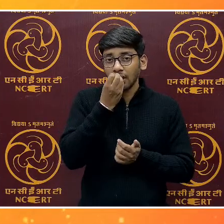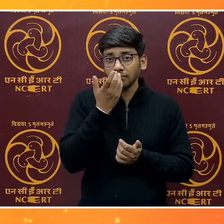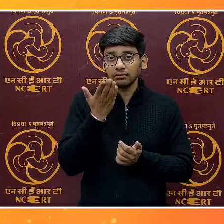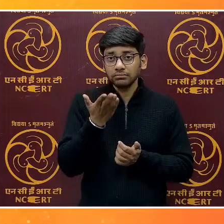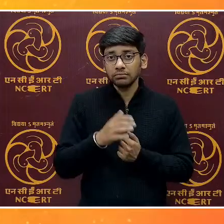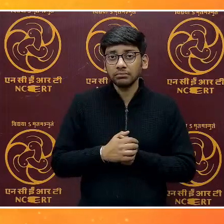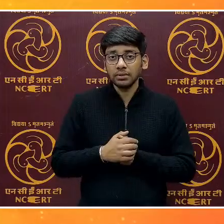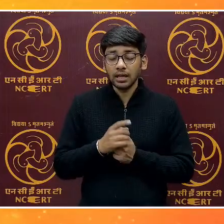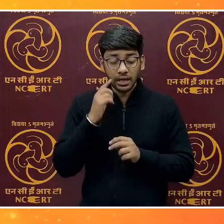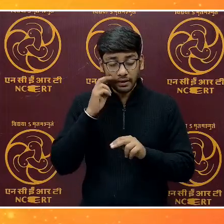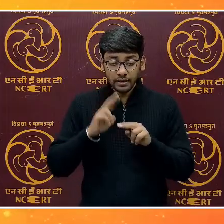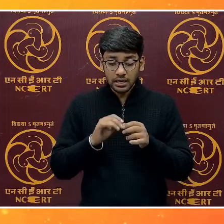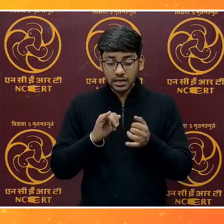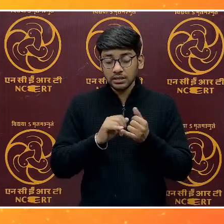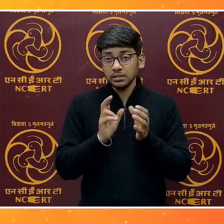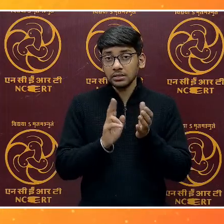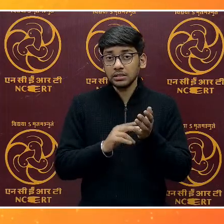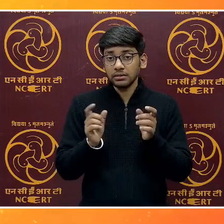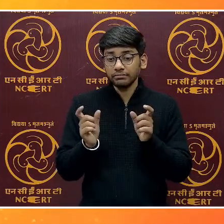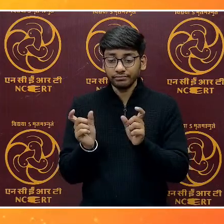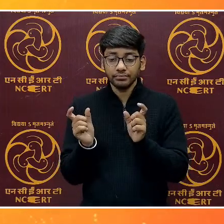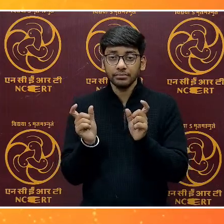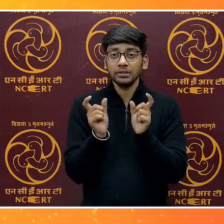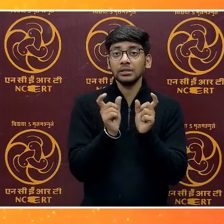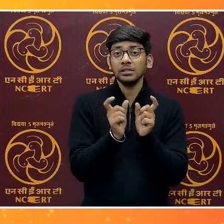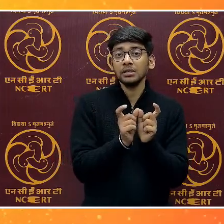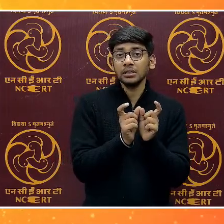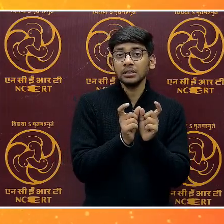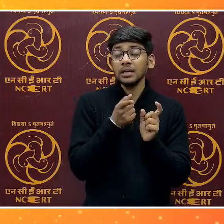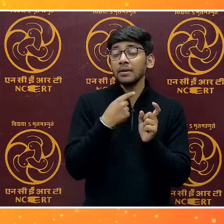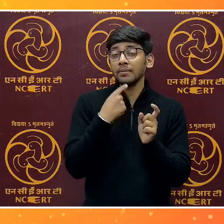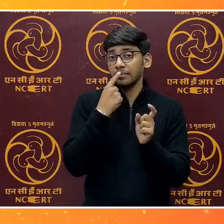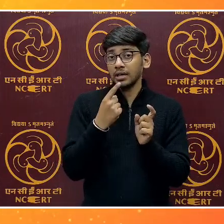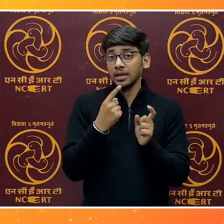after prefixing sun here? Sunflower. And